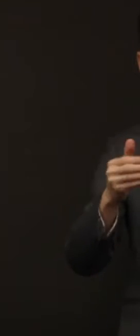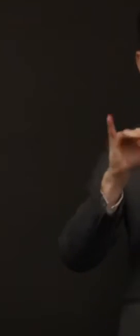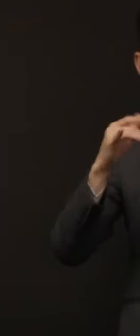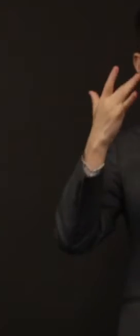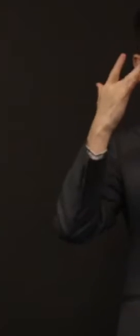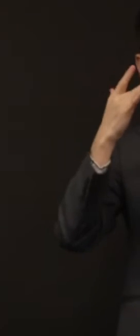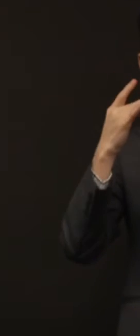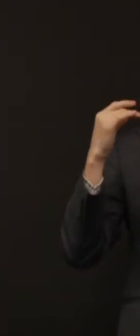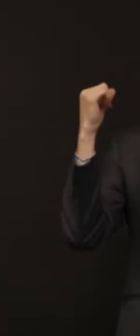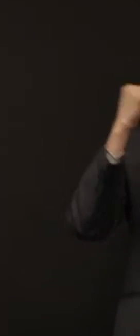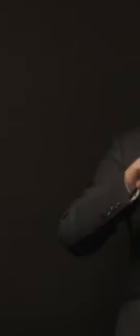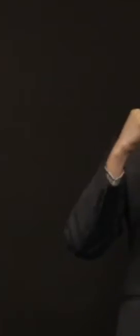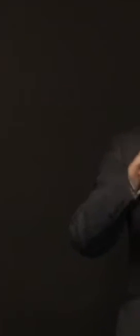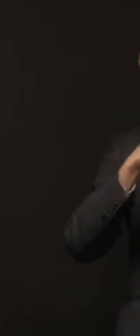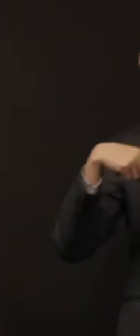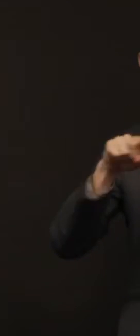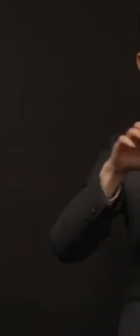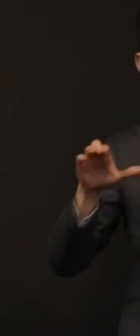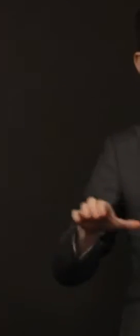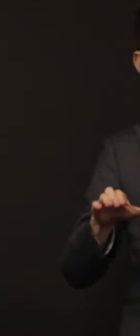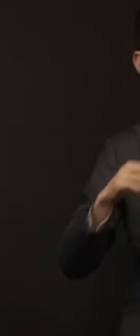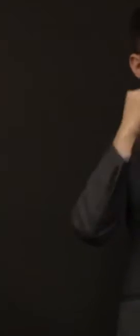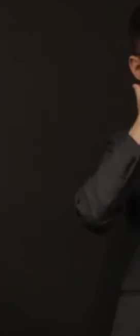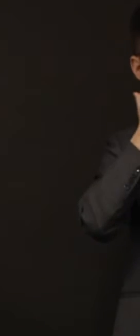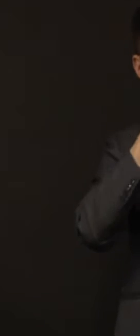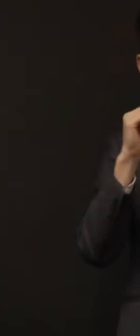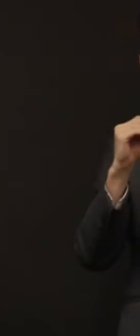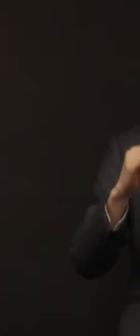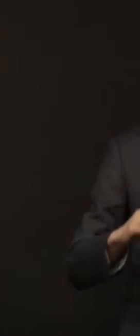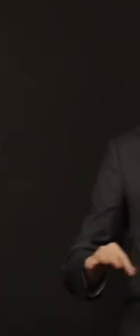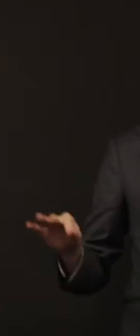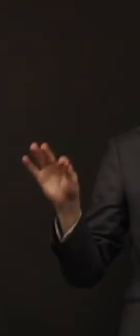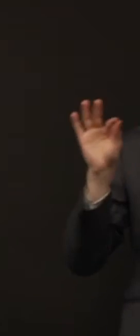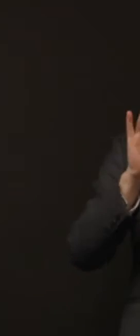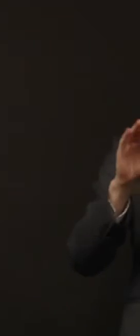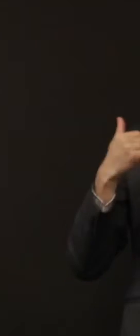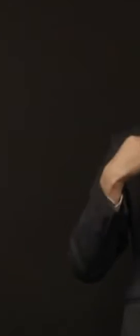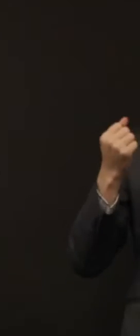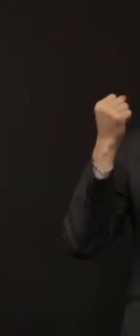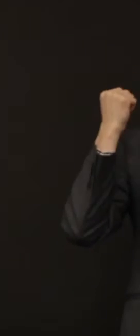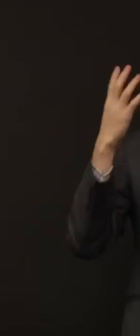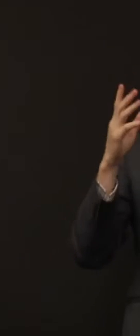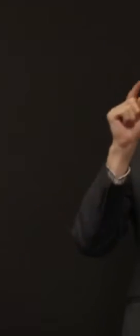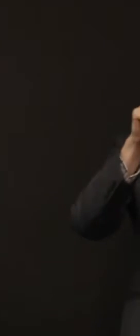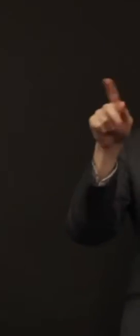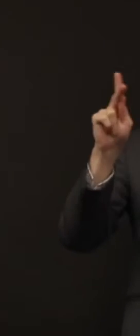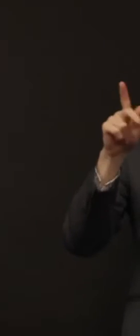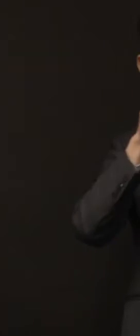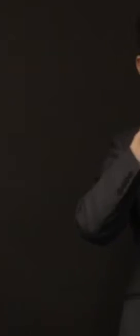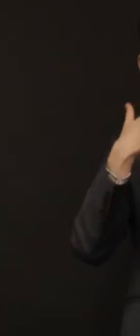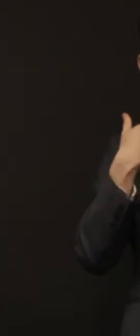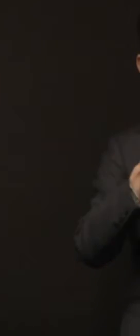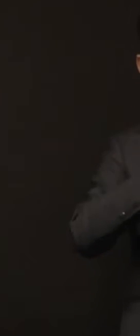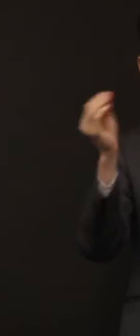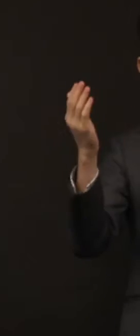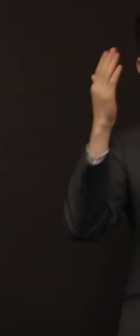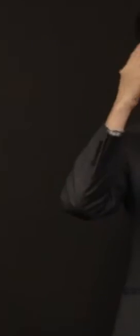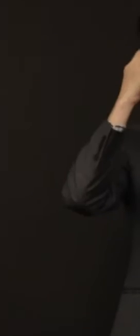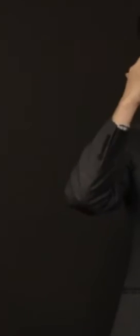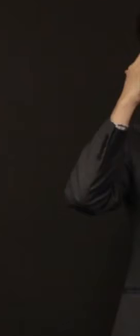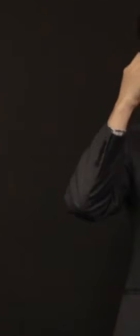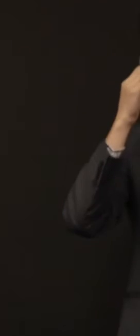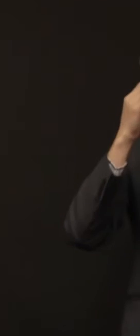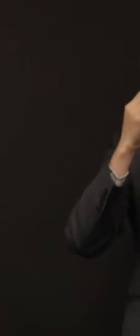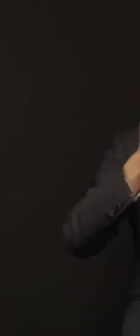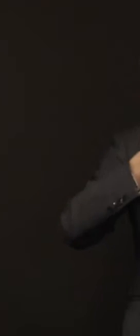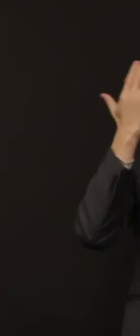fight that you're fighting is so important. There are still too many people who don't have any awareness of